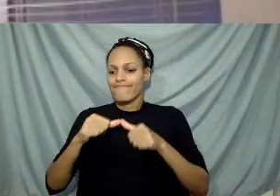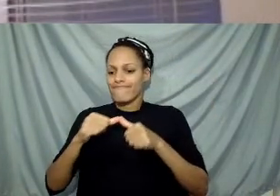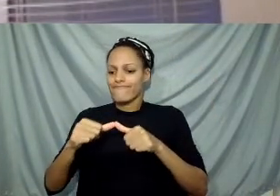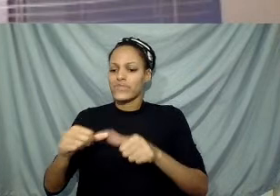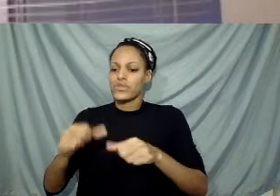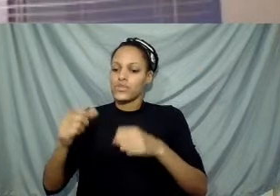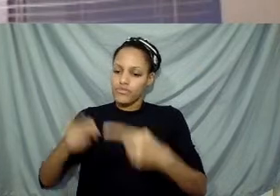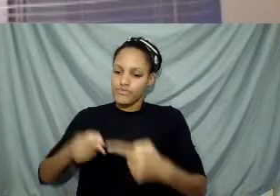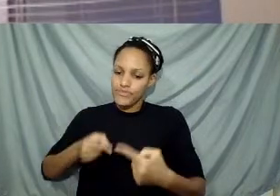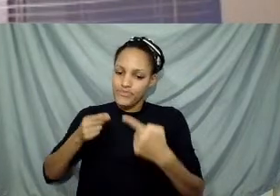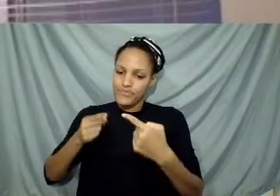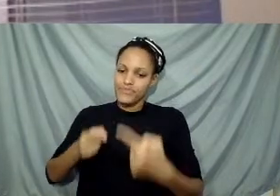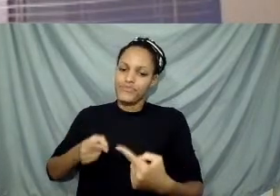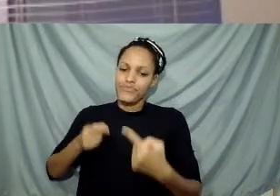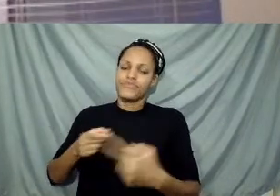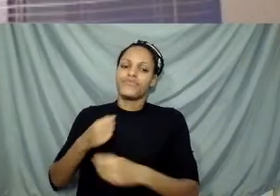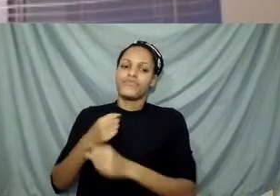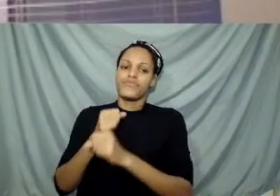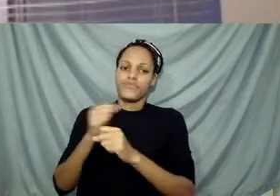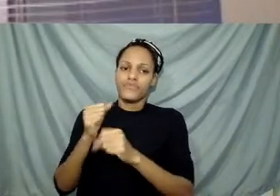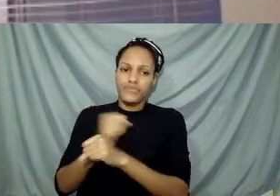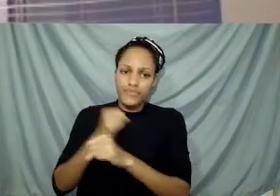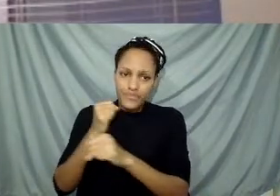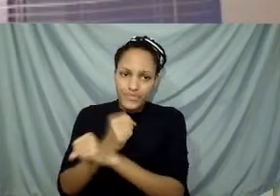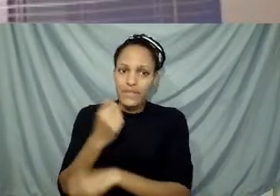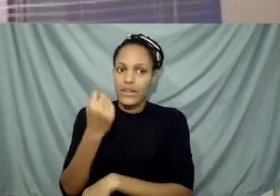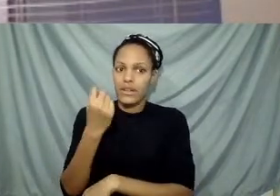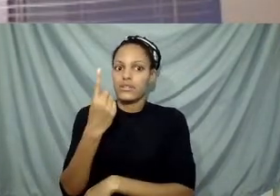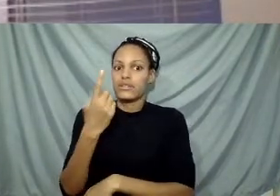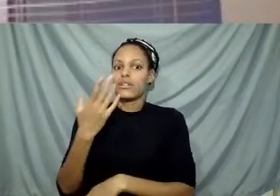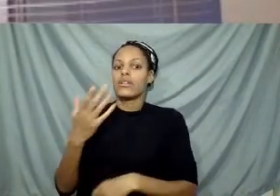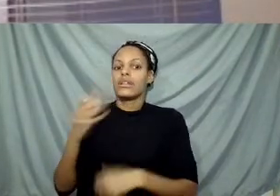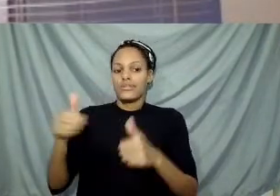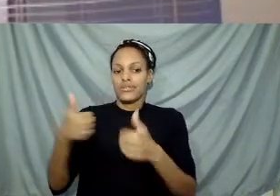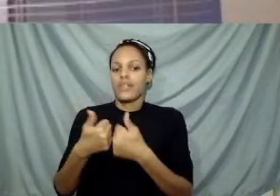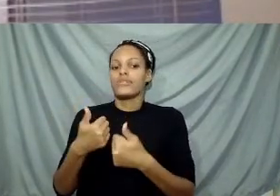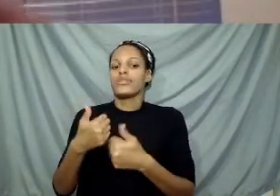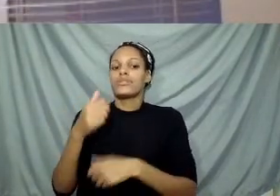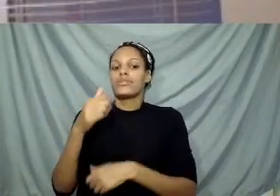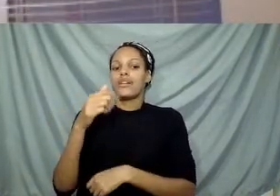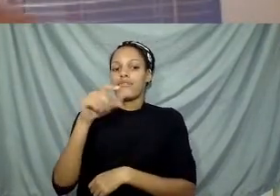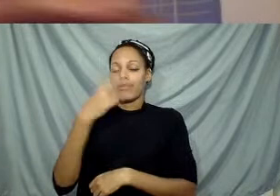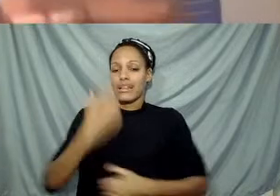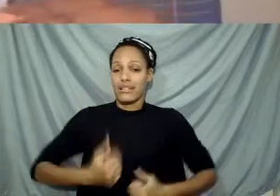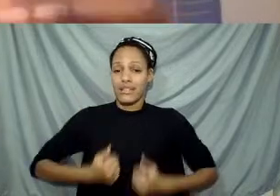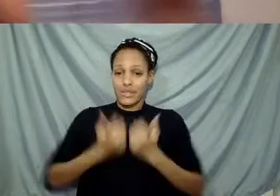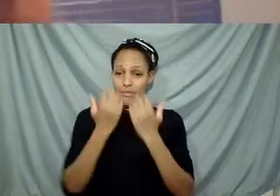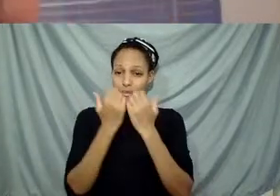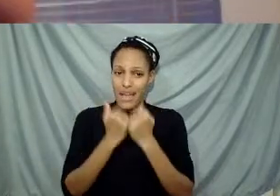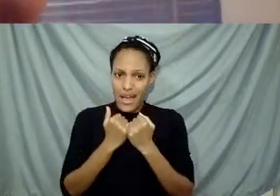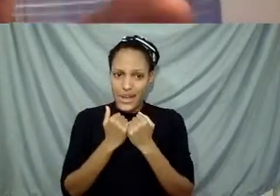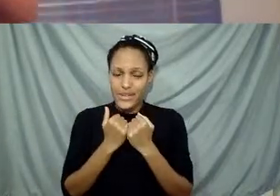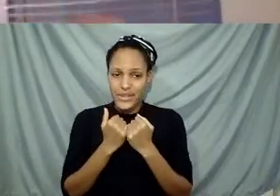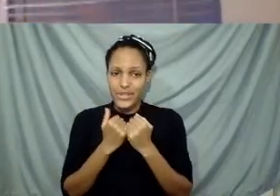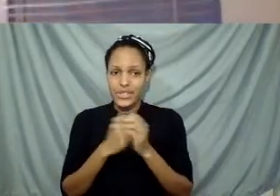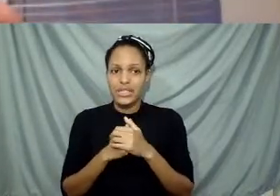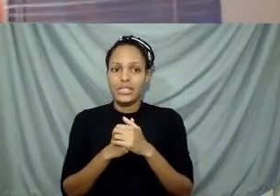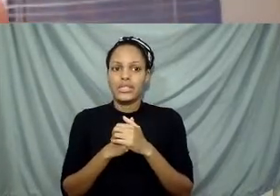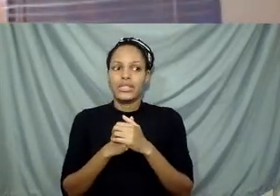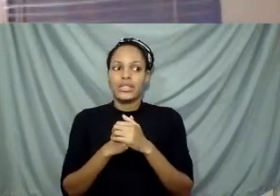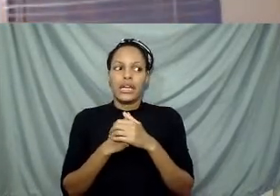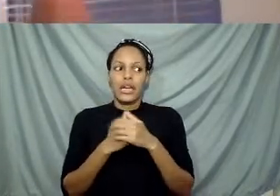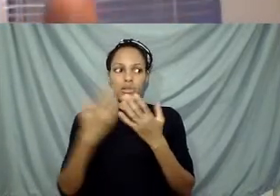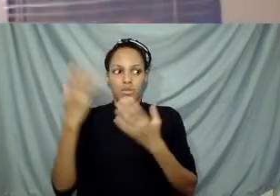of understanding of Black Lives Matter and just the implications as to why that's even an